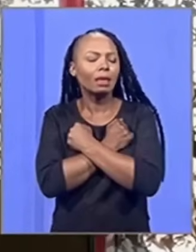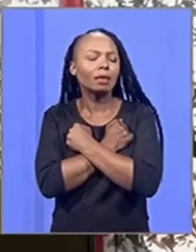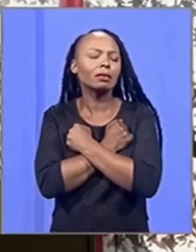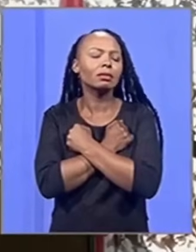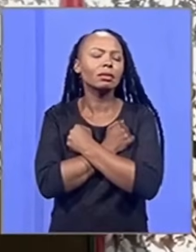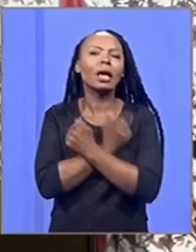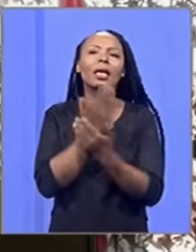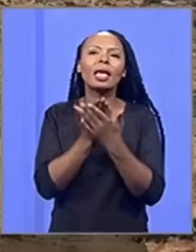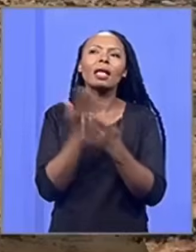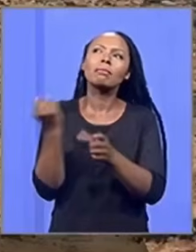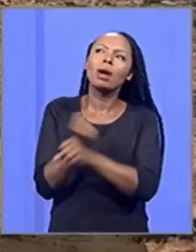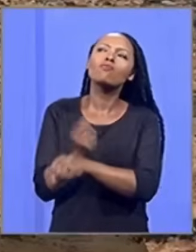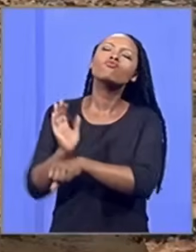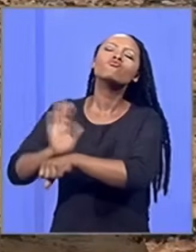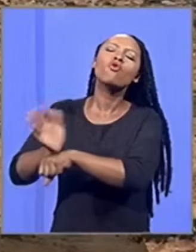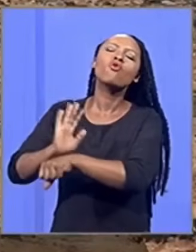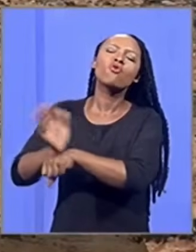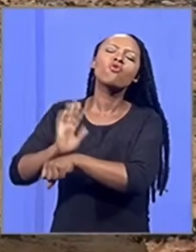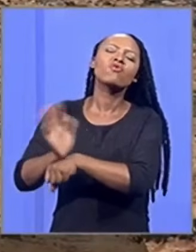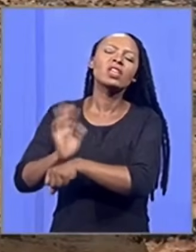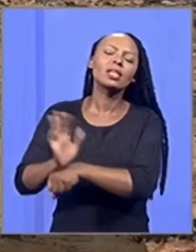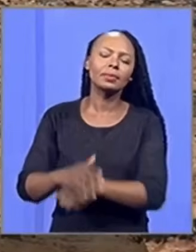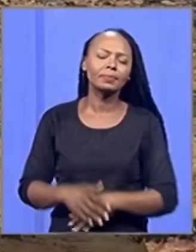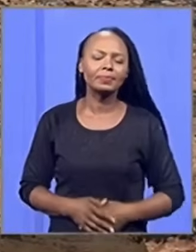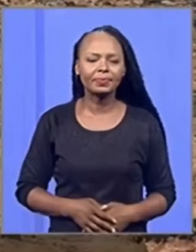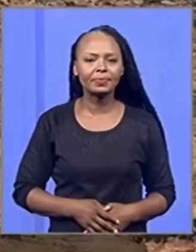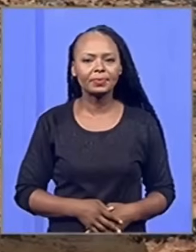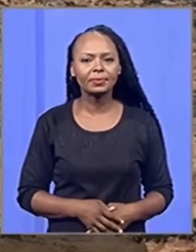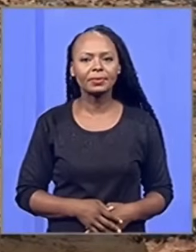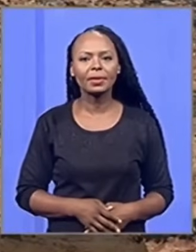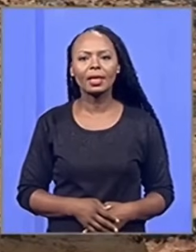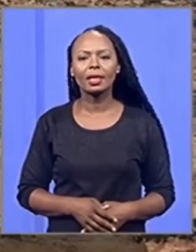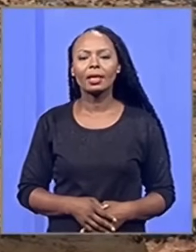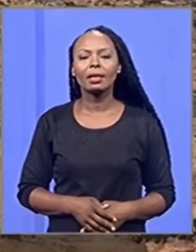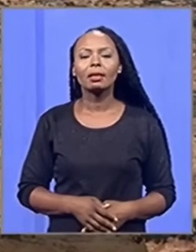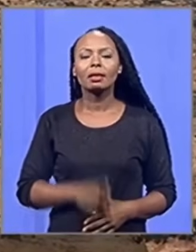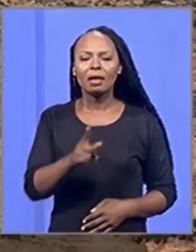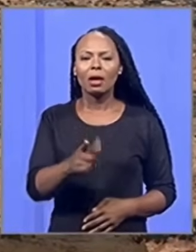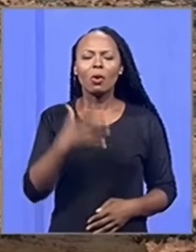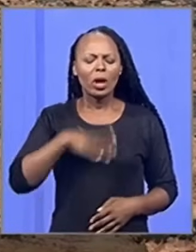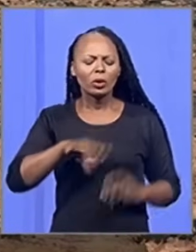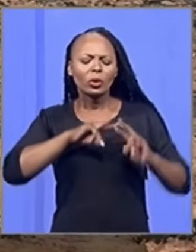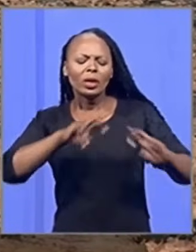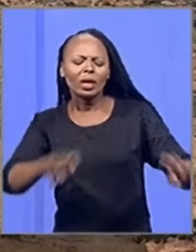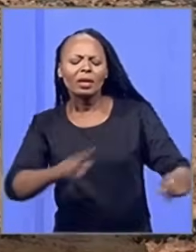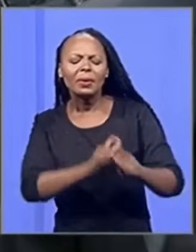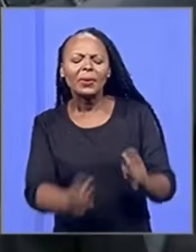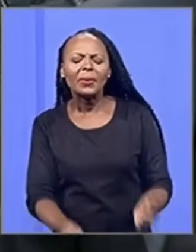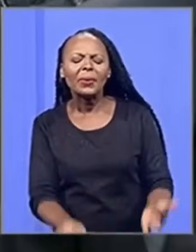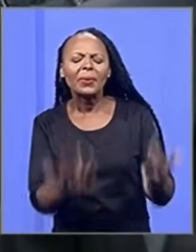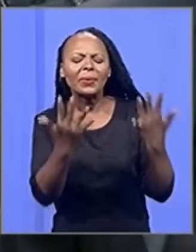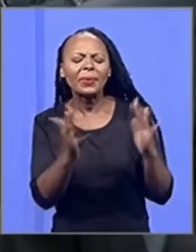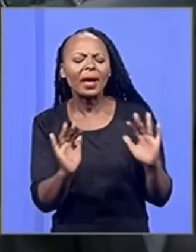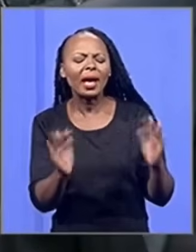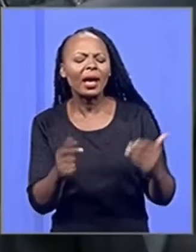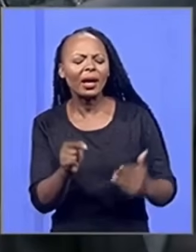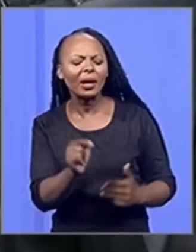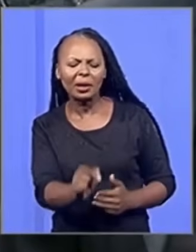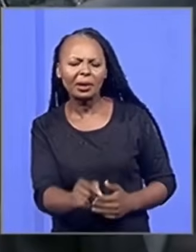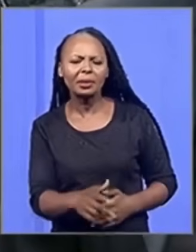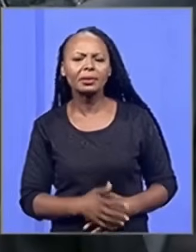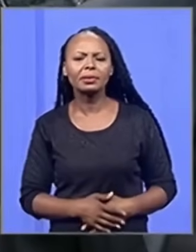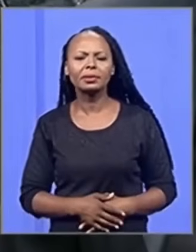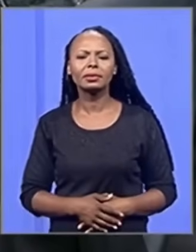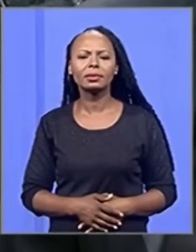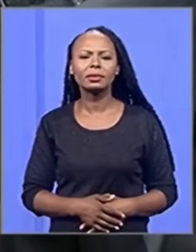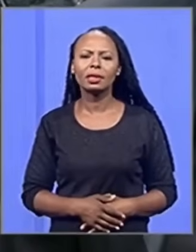in the movies. Ho ile a phatlalatswa ho thakgolwa ha diphuputso tsa sesosa sa mollo ona ke ba ka taolong. We are going into